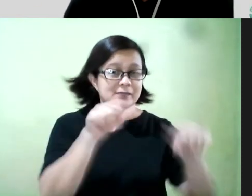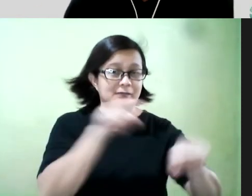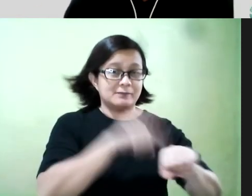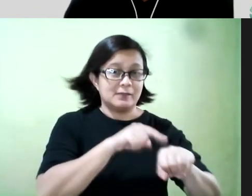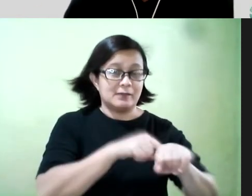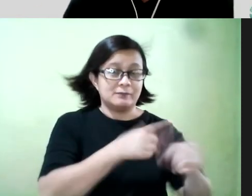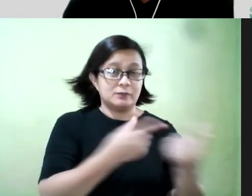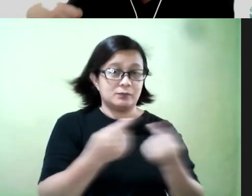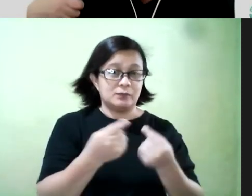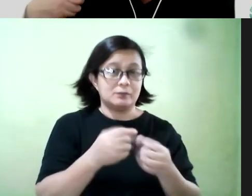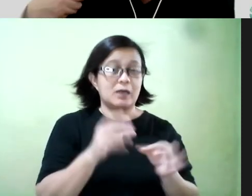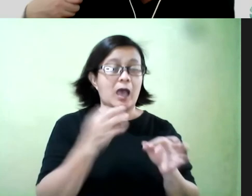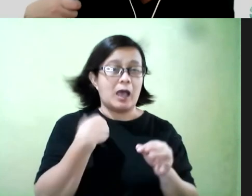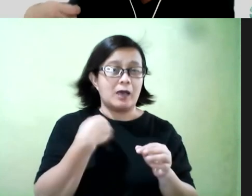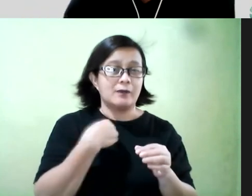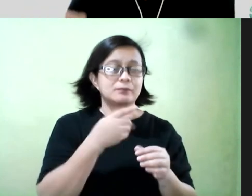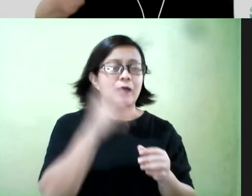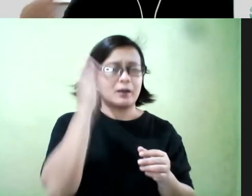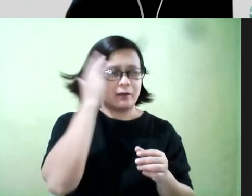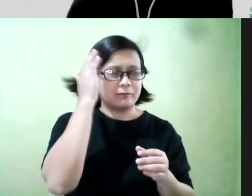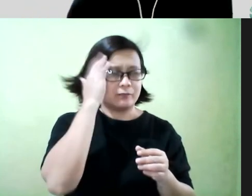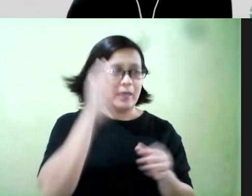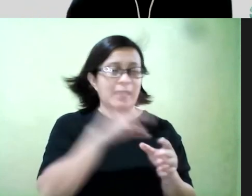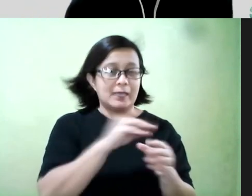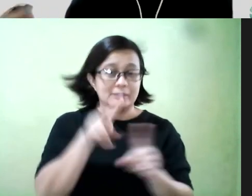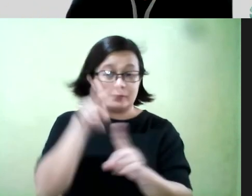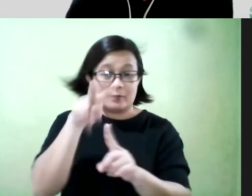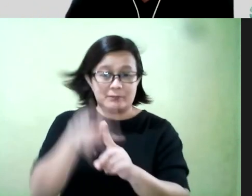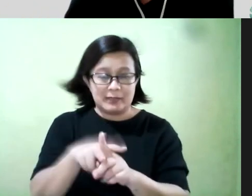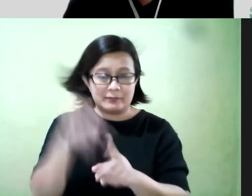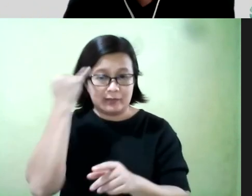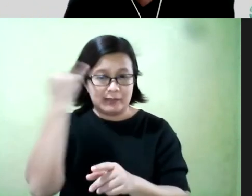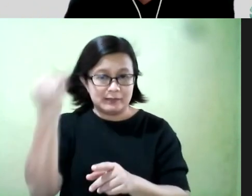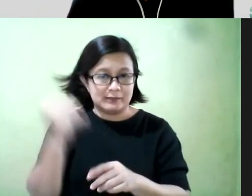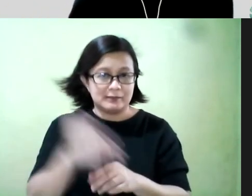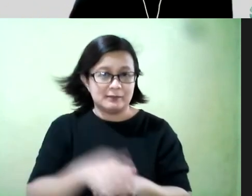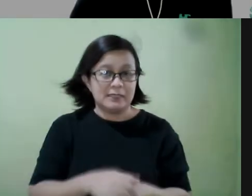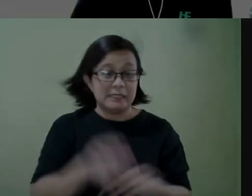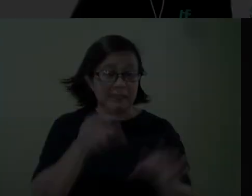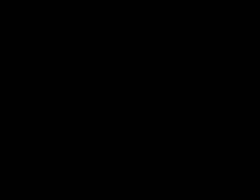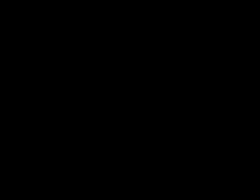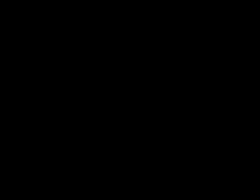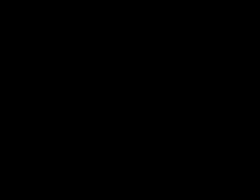kapag ginawa mo siya and once you have executed your idea. Otherwise, you will never know. Thank you.